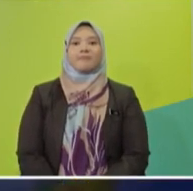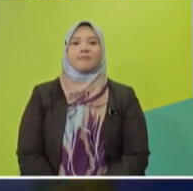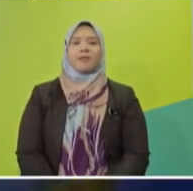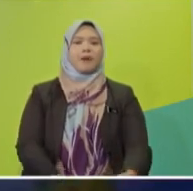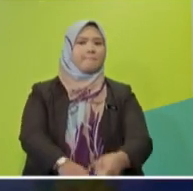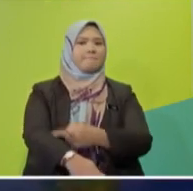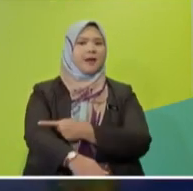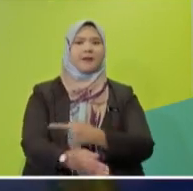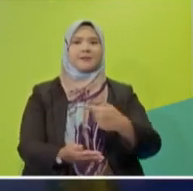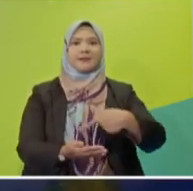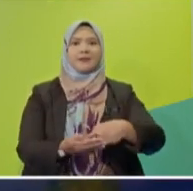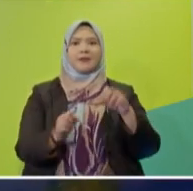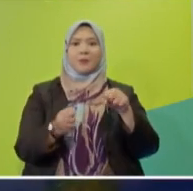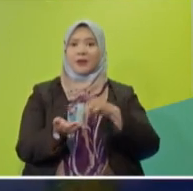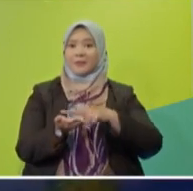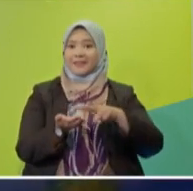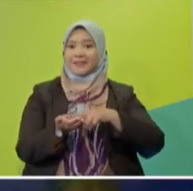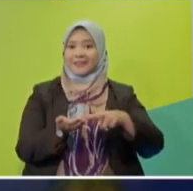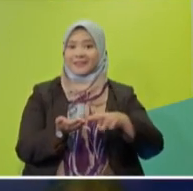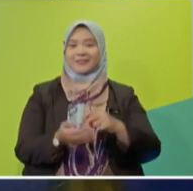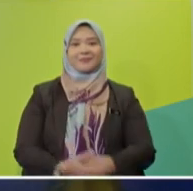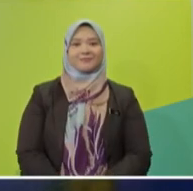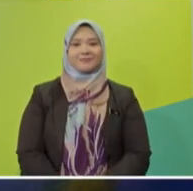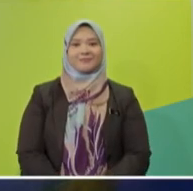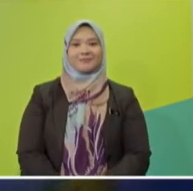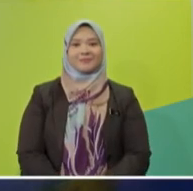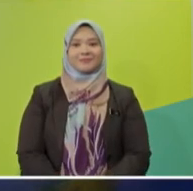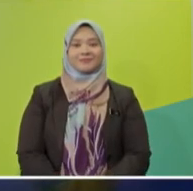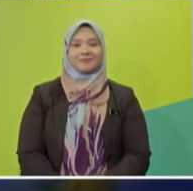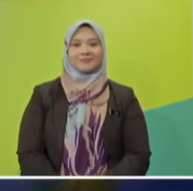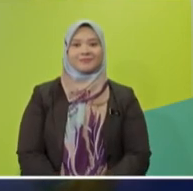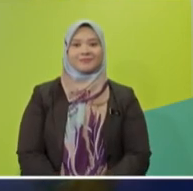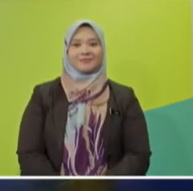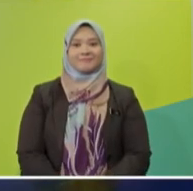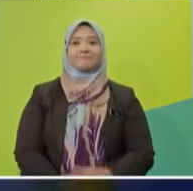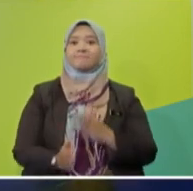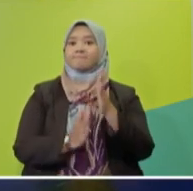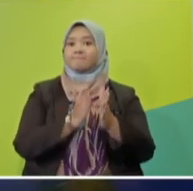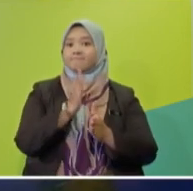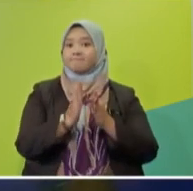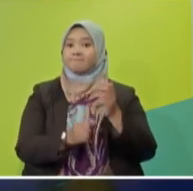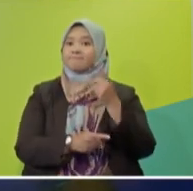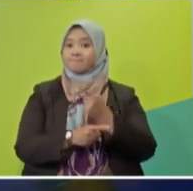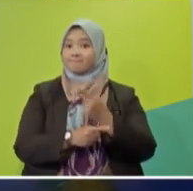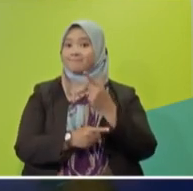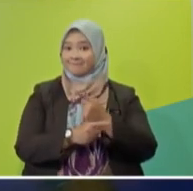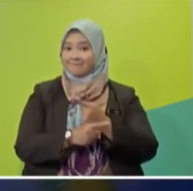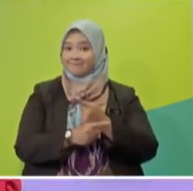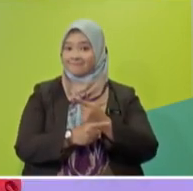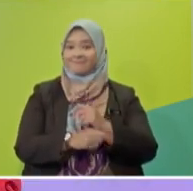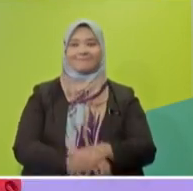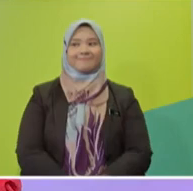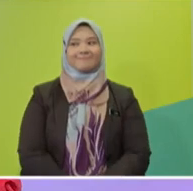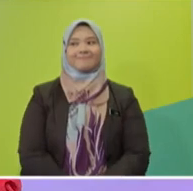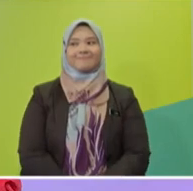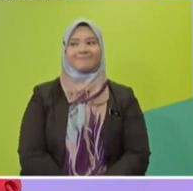One is clapping, another one is snapping. All right. Okay? Okay. who wants to start first? Okay, raise your hands